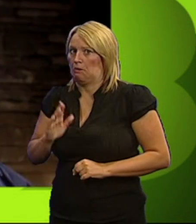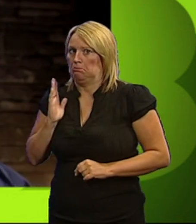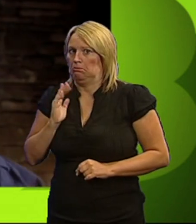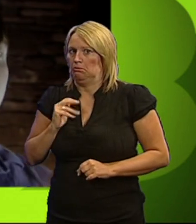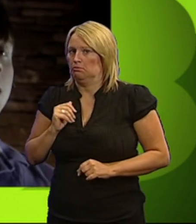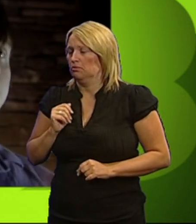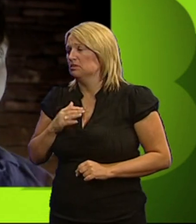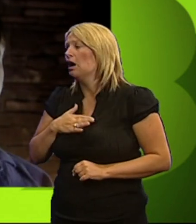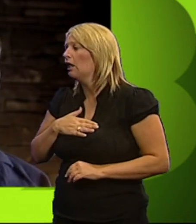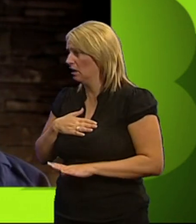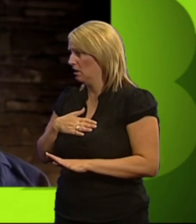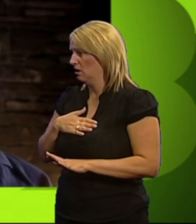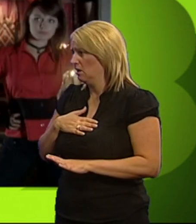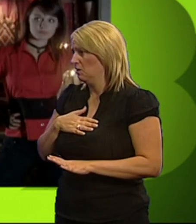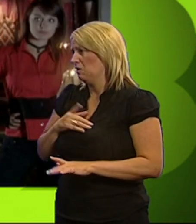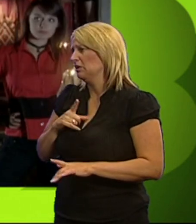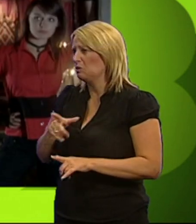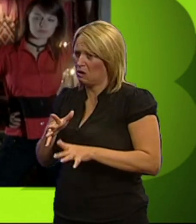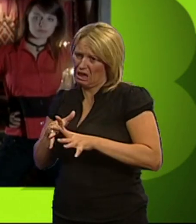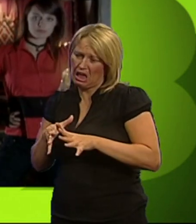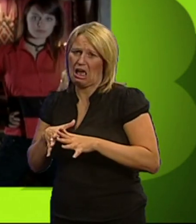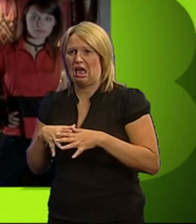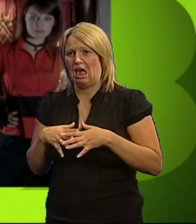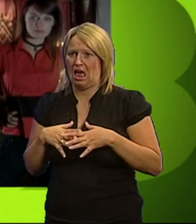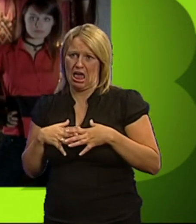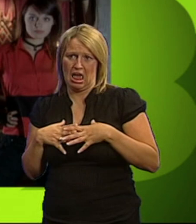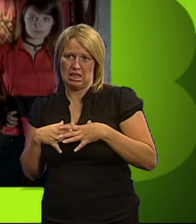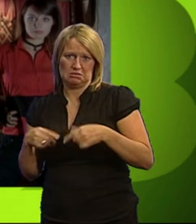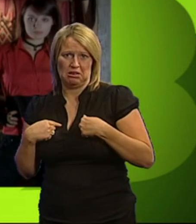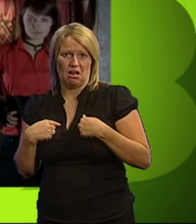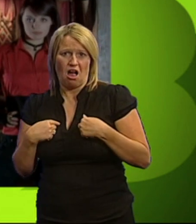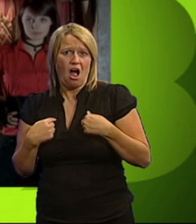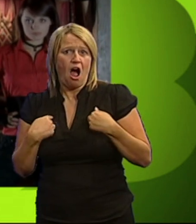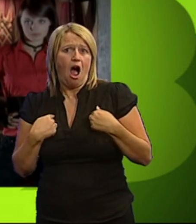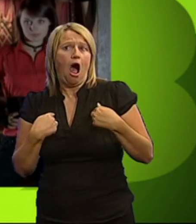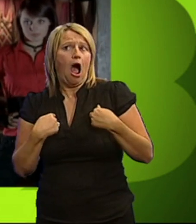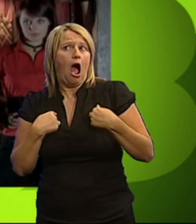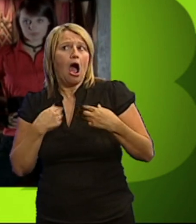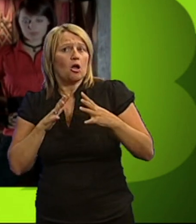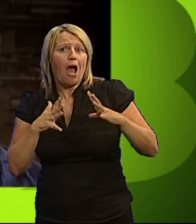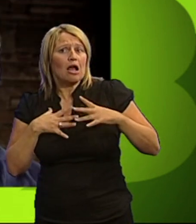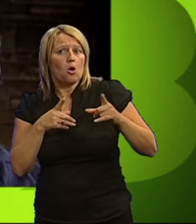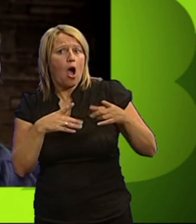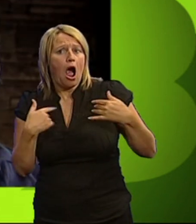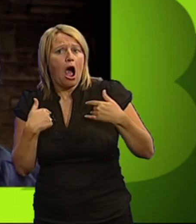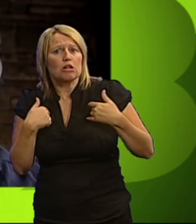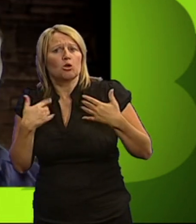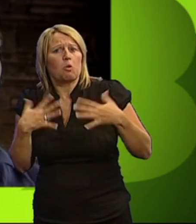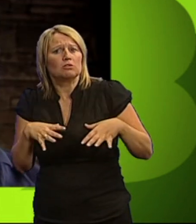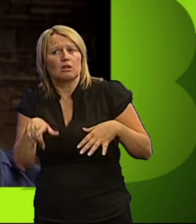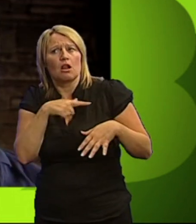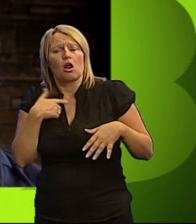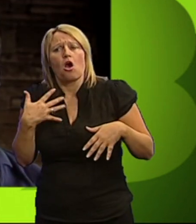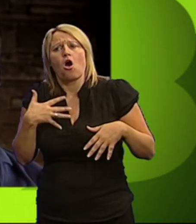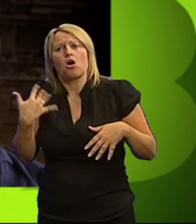Hi, Mum. Vlad, darling. Why do you hate me? I don't hate you. I just don't want us all to get